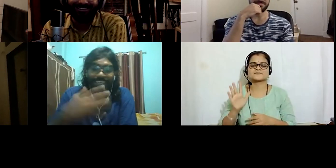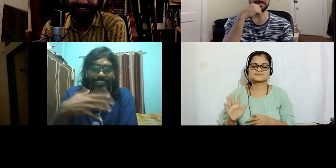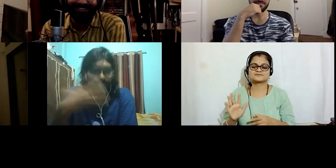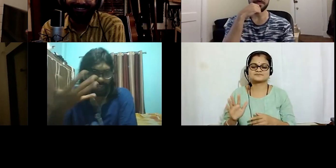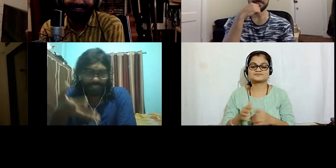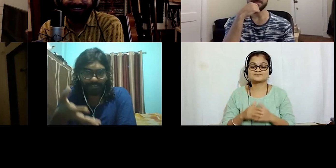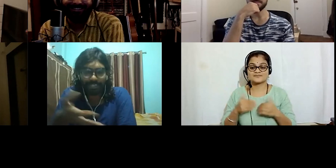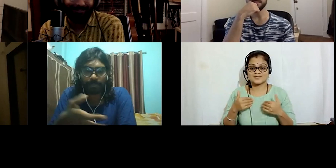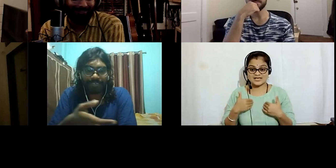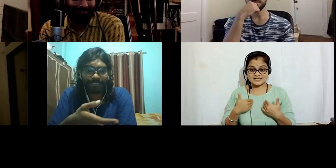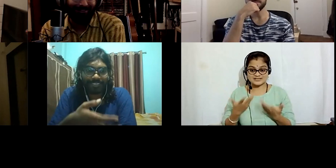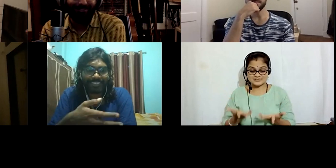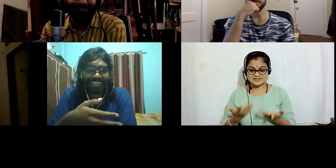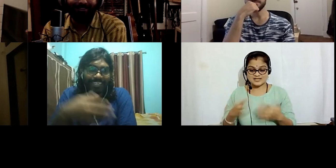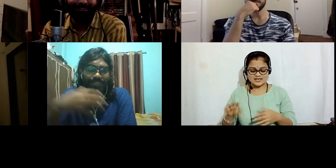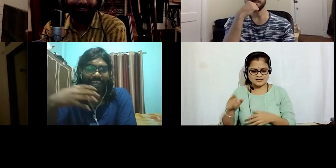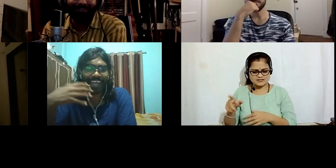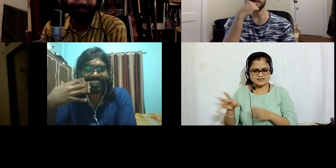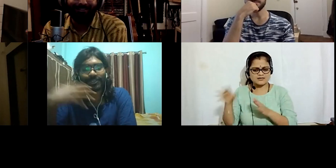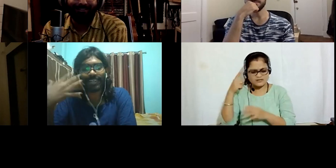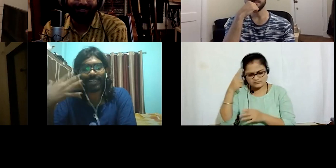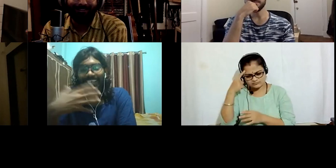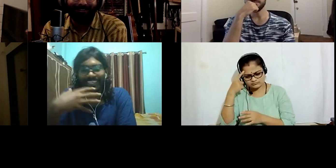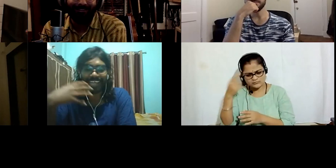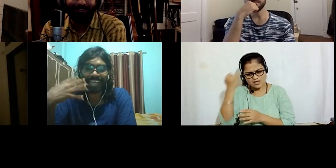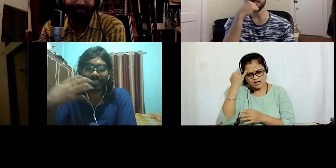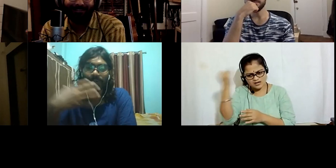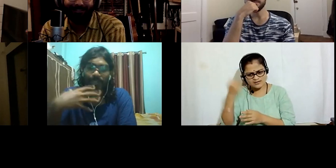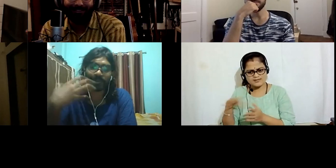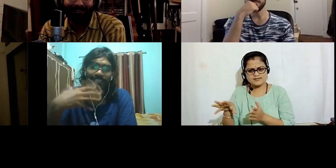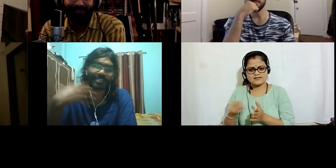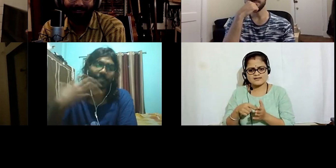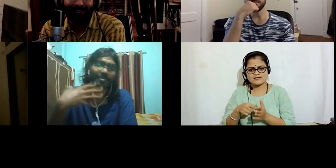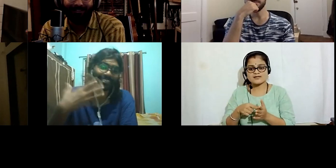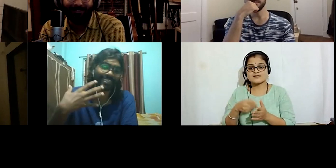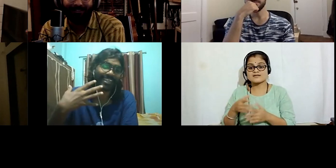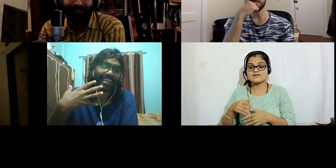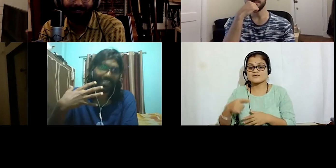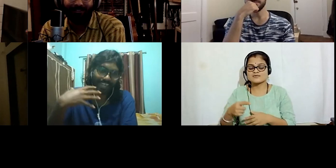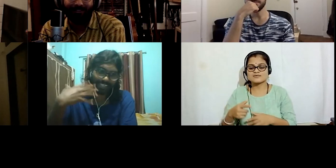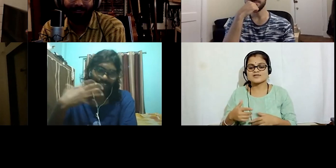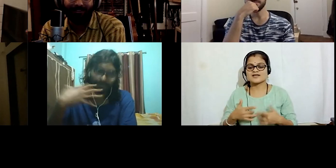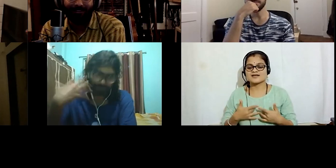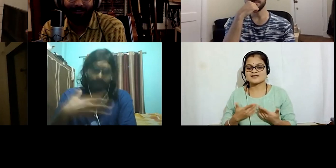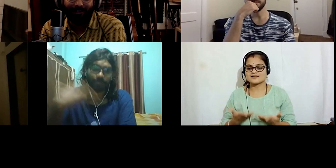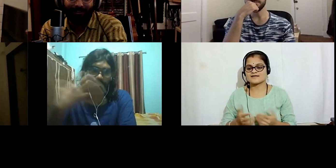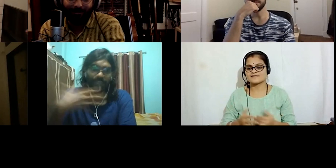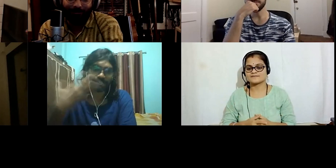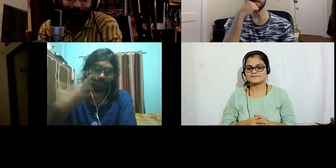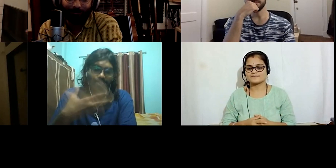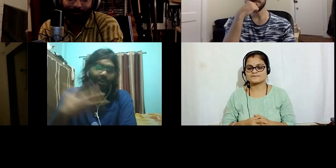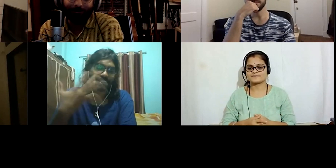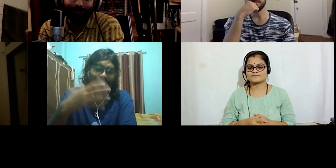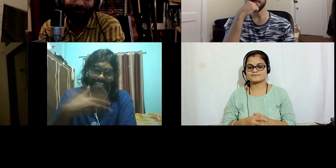so initially when I even applied for this idea, so I had this whole idea that I'll talk about this obsession that the people